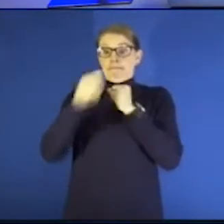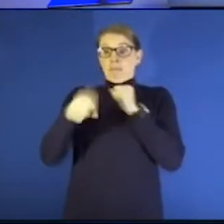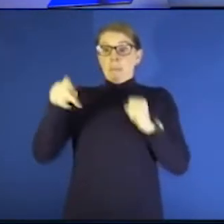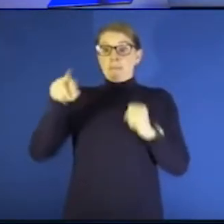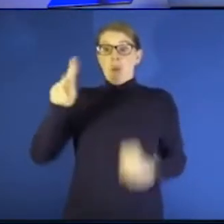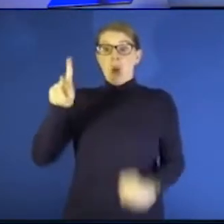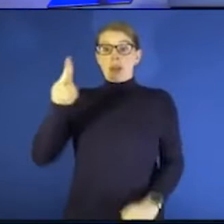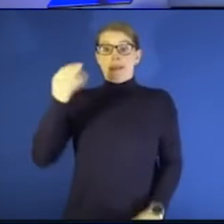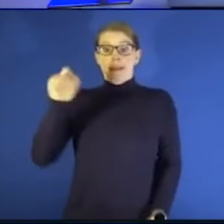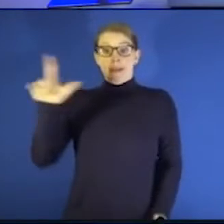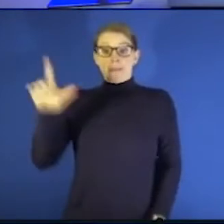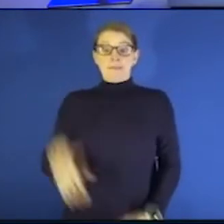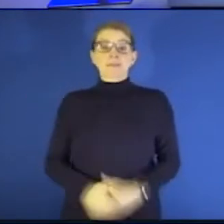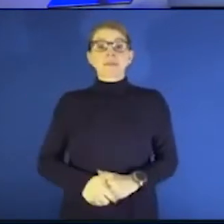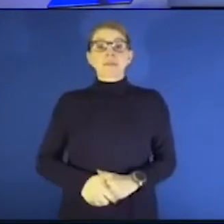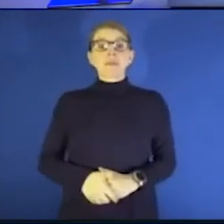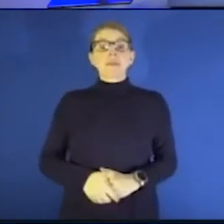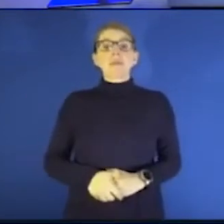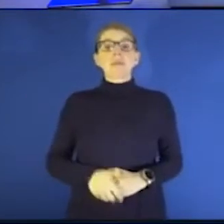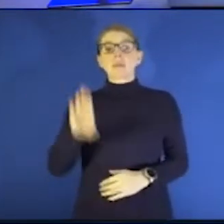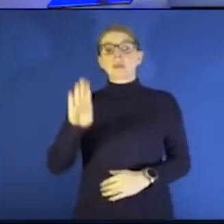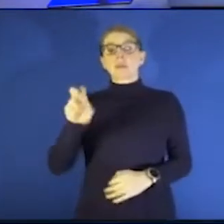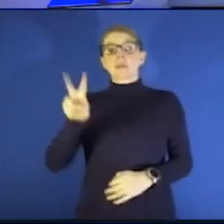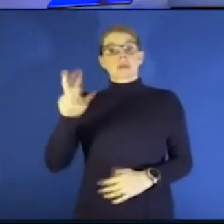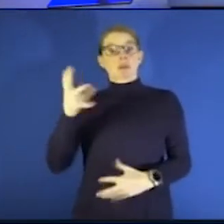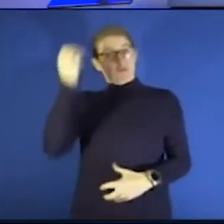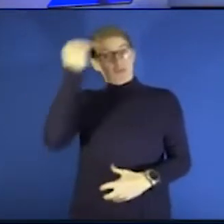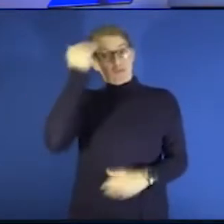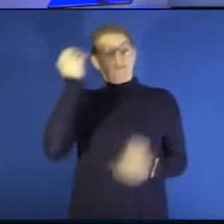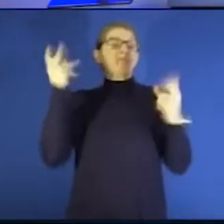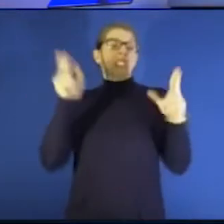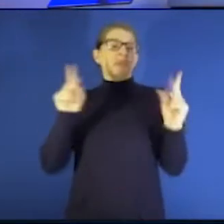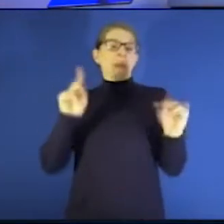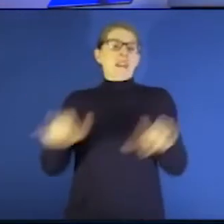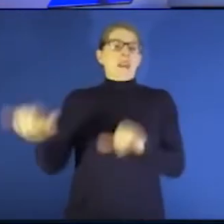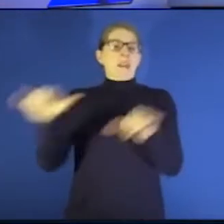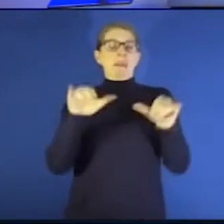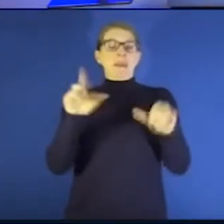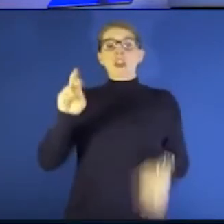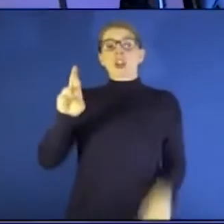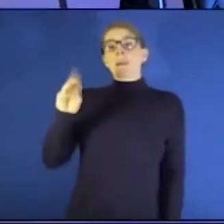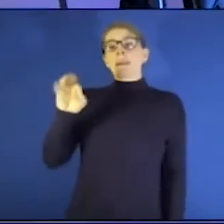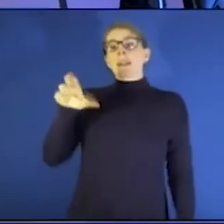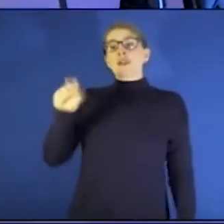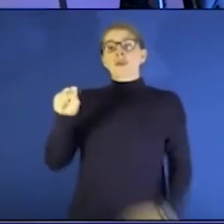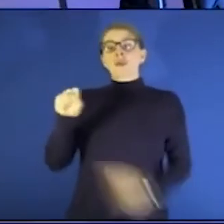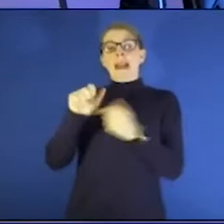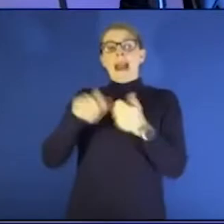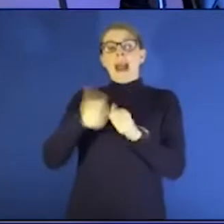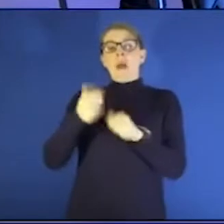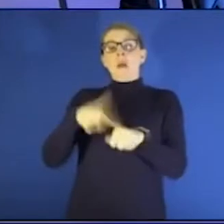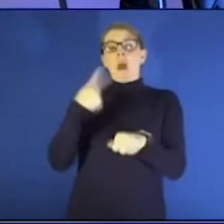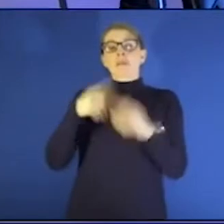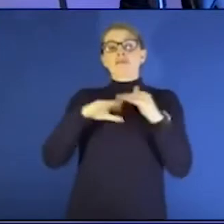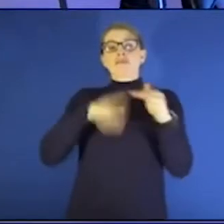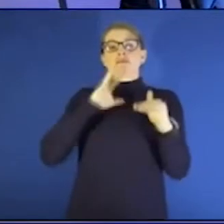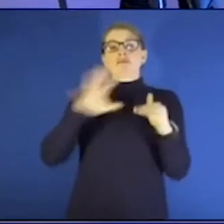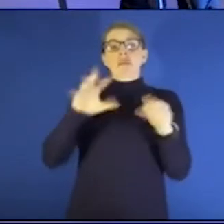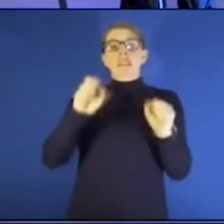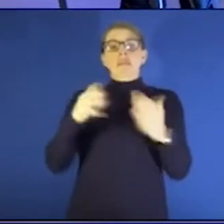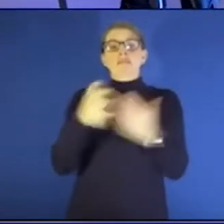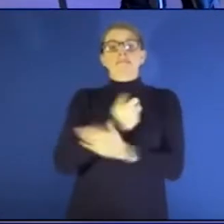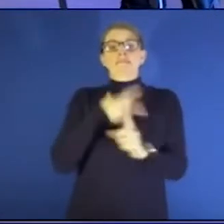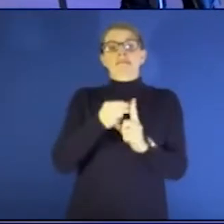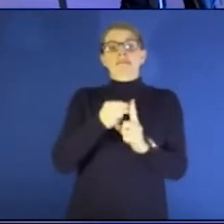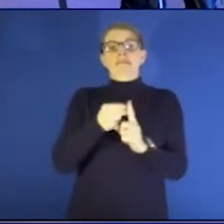to know, as do many other people, Dr. Byers, wondering how long before under 5-year-olds will be able to get their vaccine. The crystal